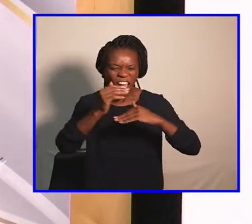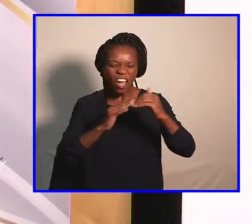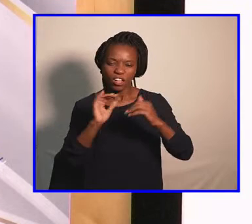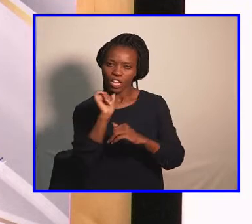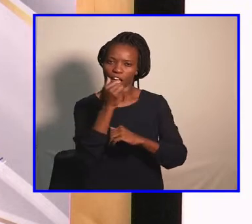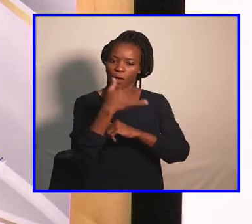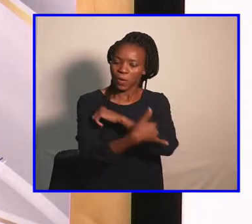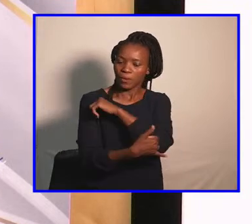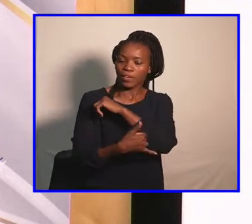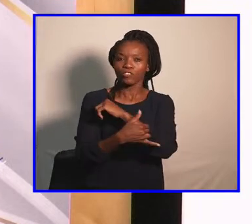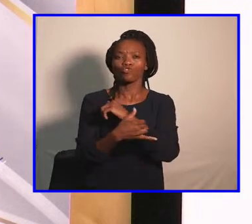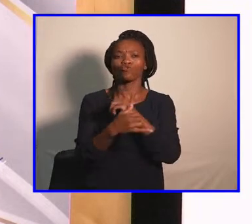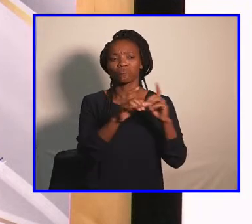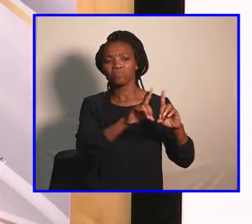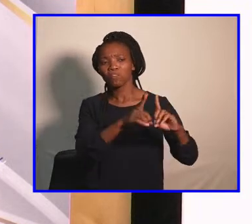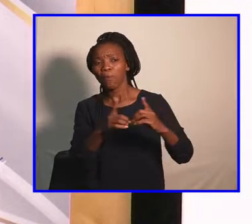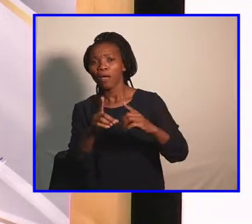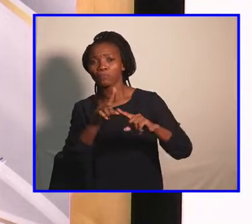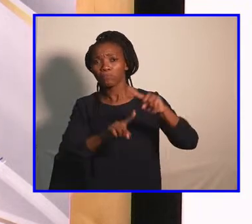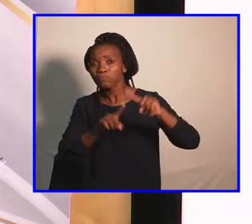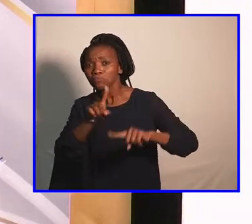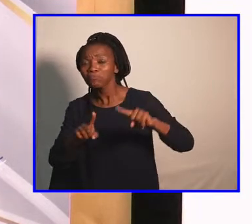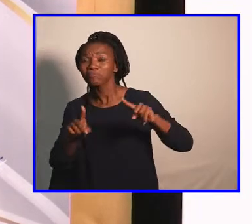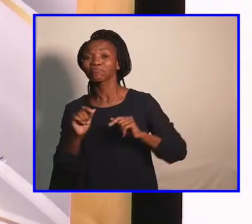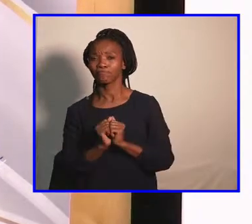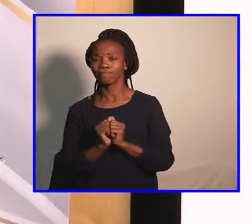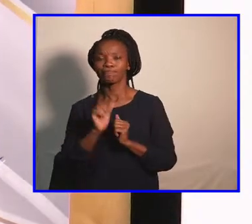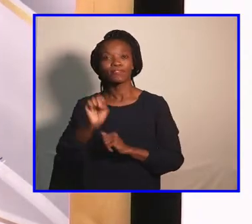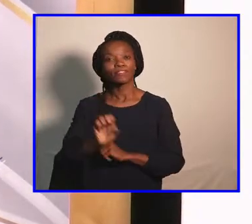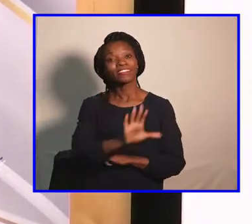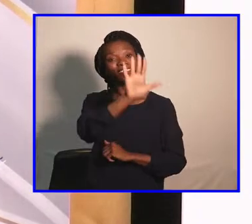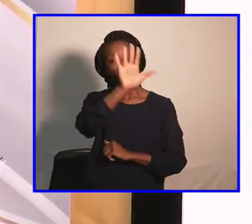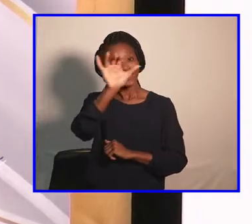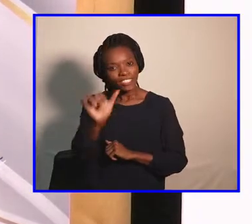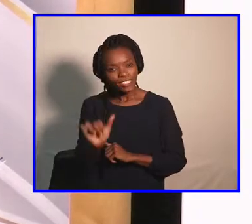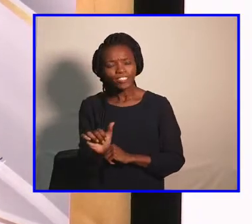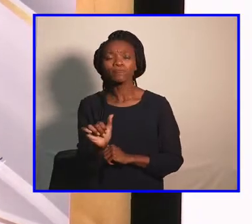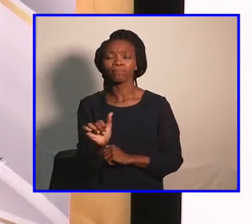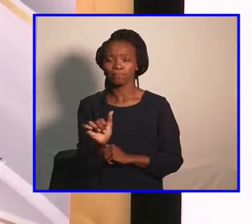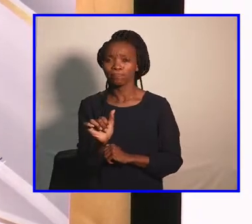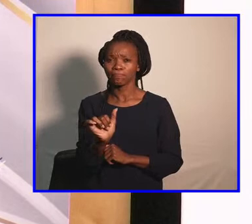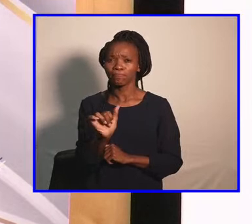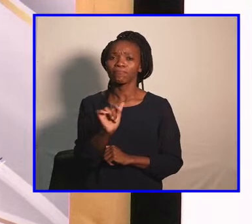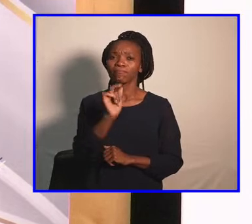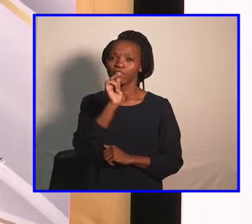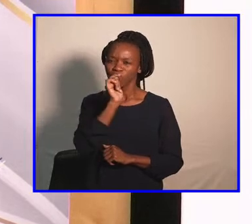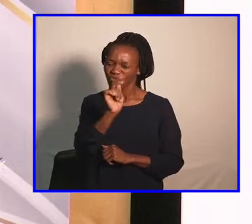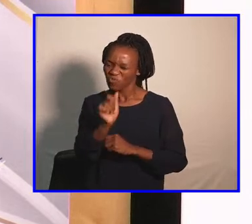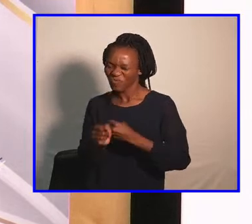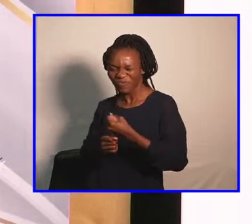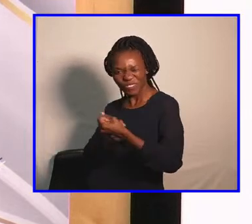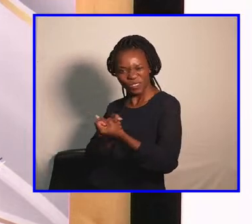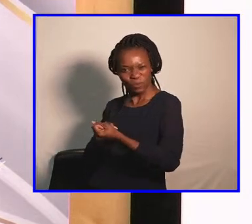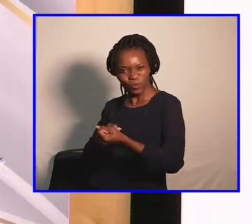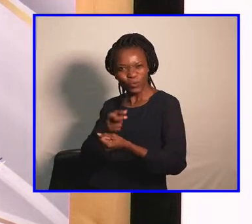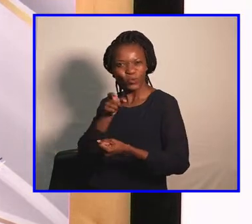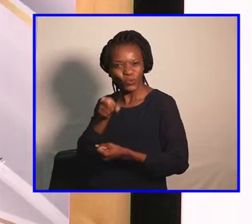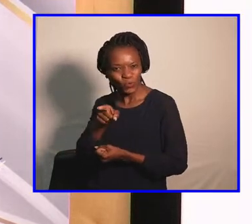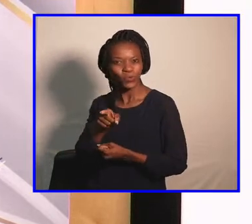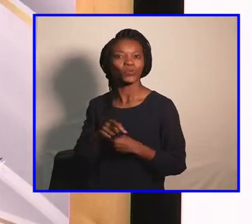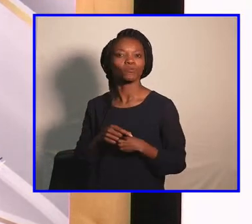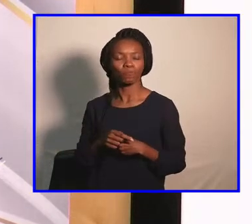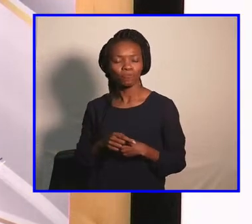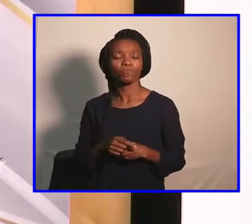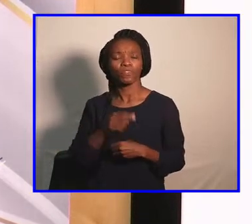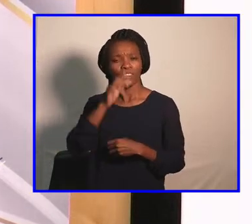state institutions. South Africa is behind you and